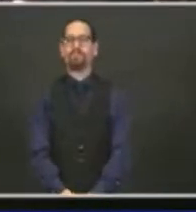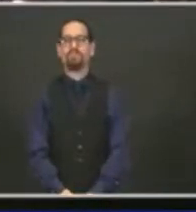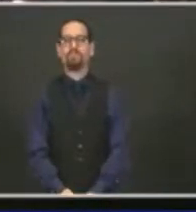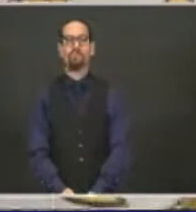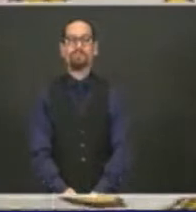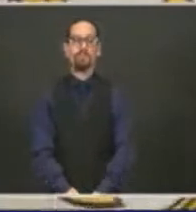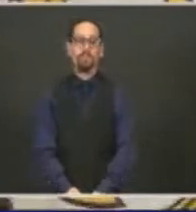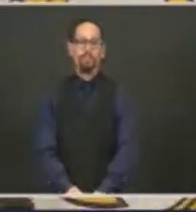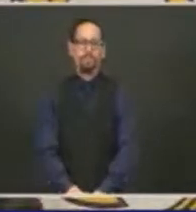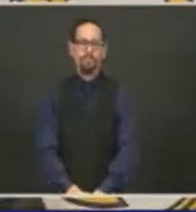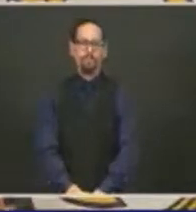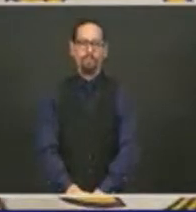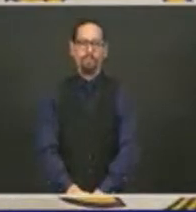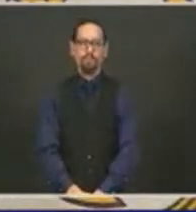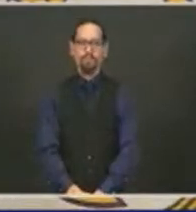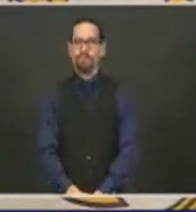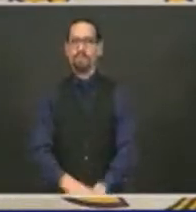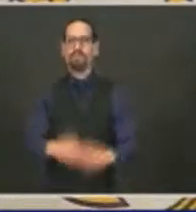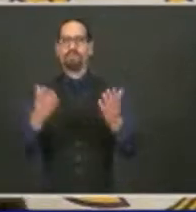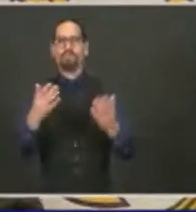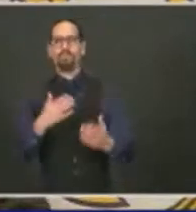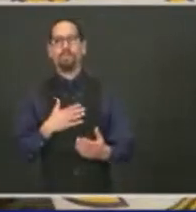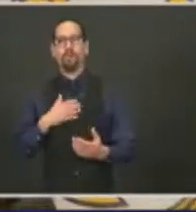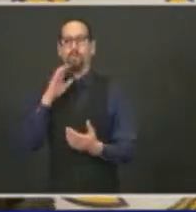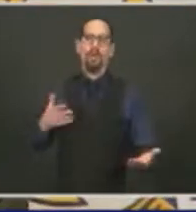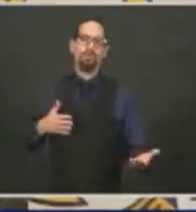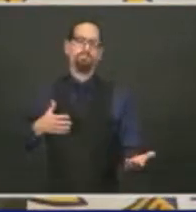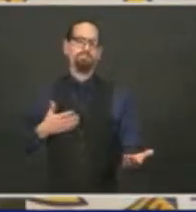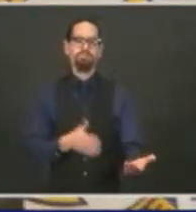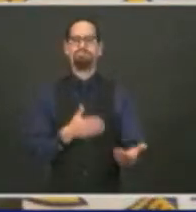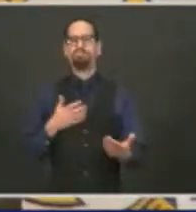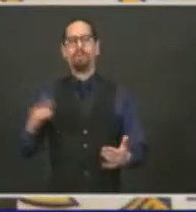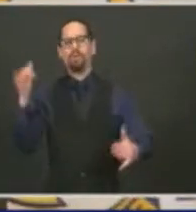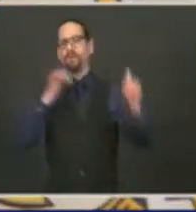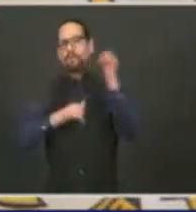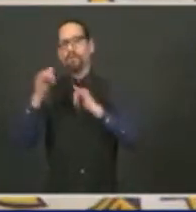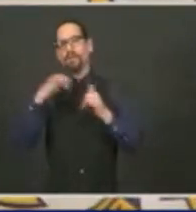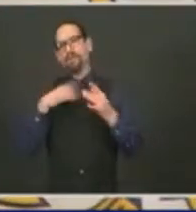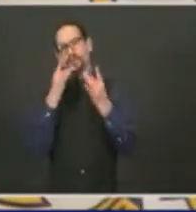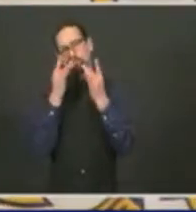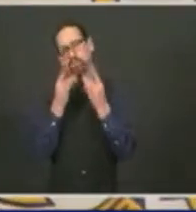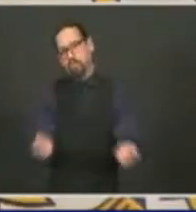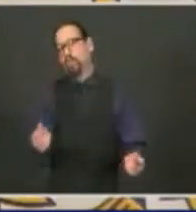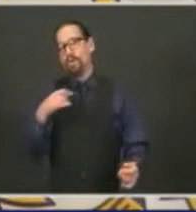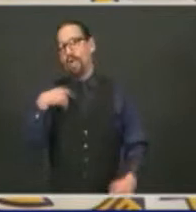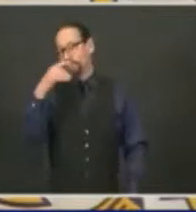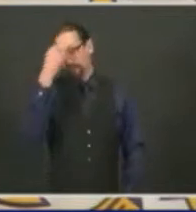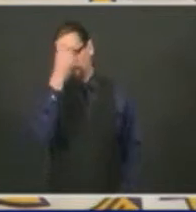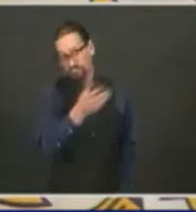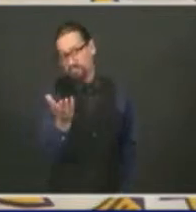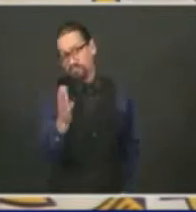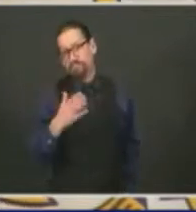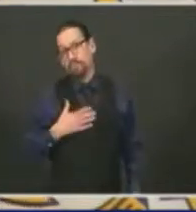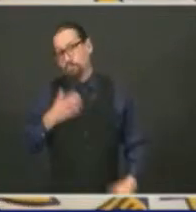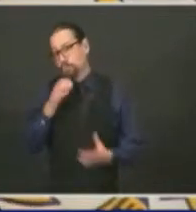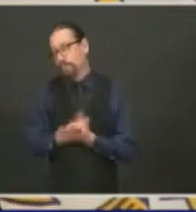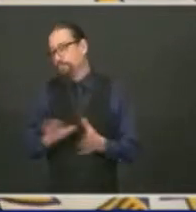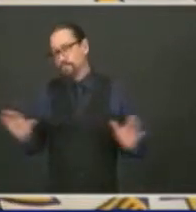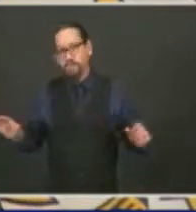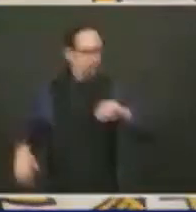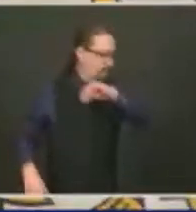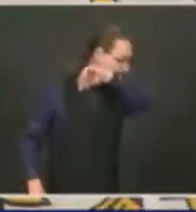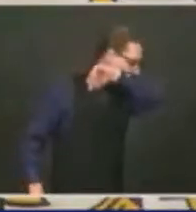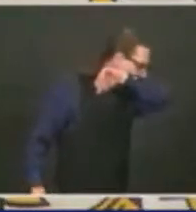My wife is such a good cook. I just want to get that right off front with you, man. But I will tell you this, she loves going out to eat.